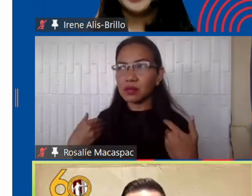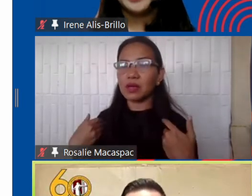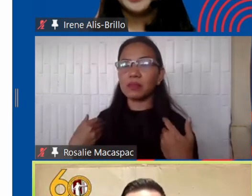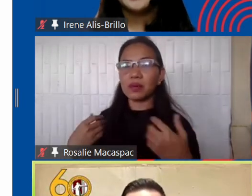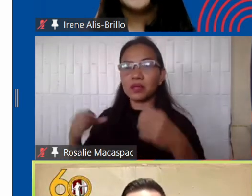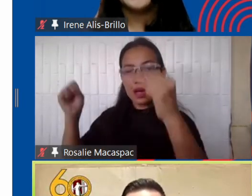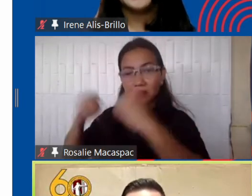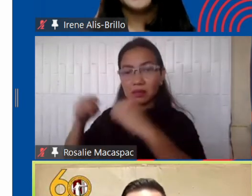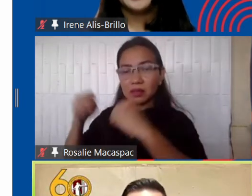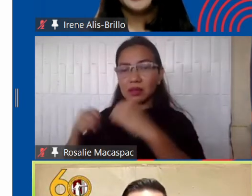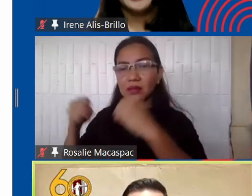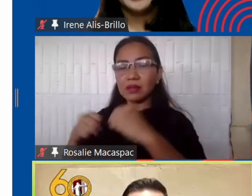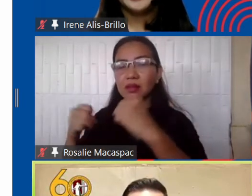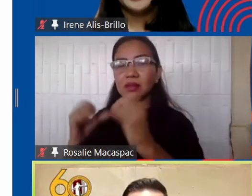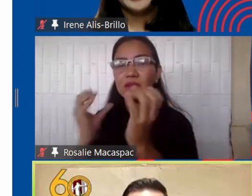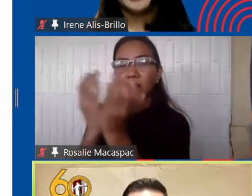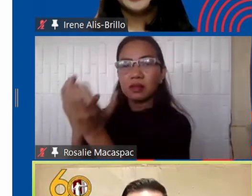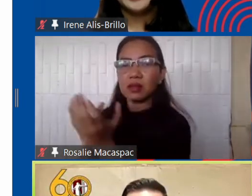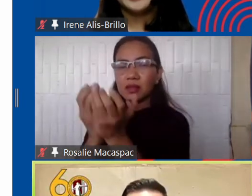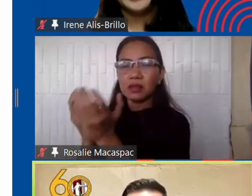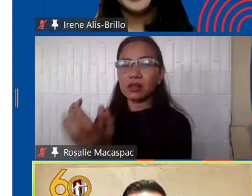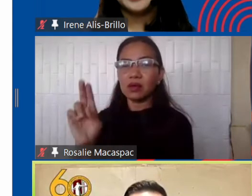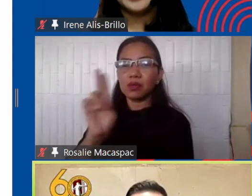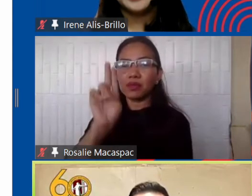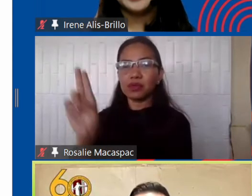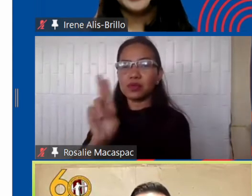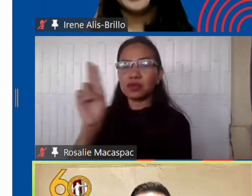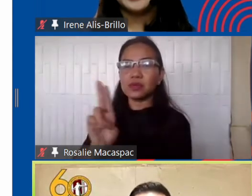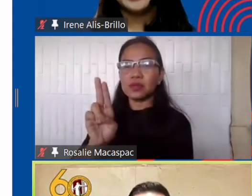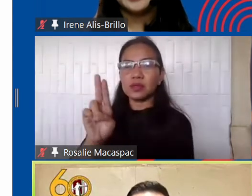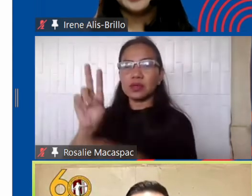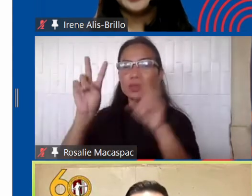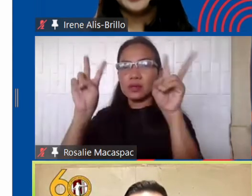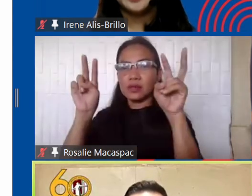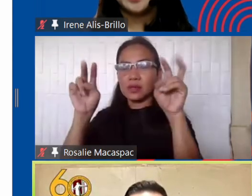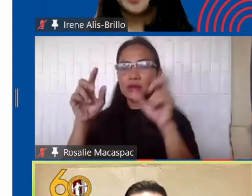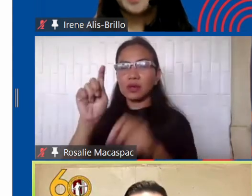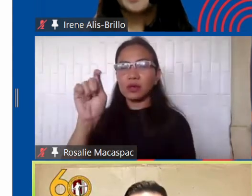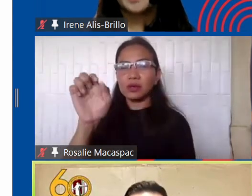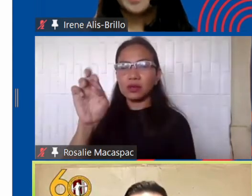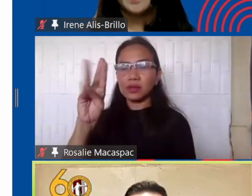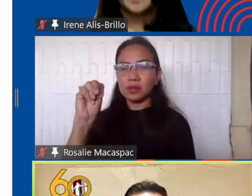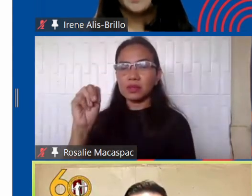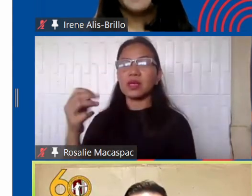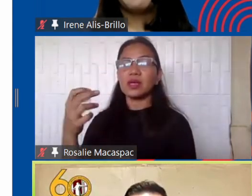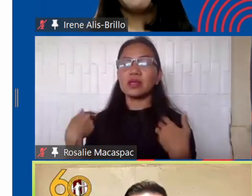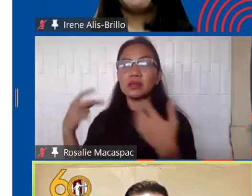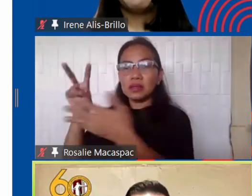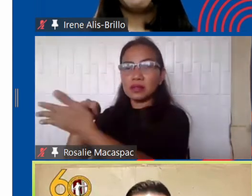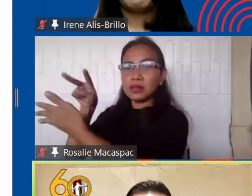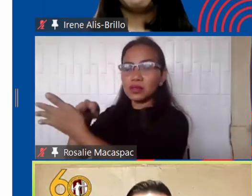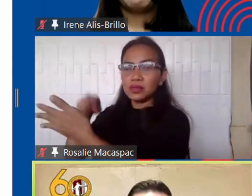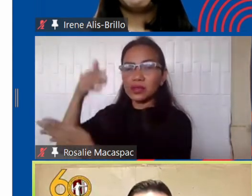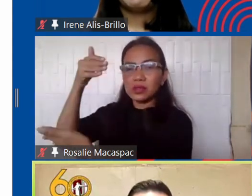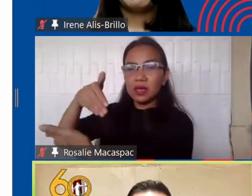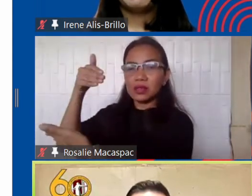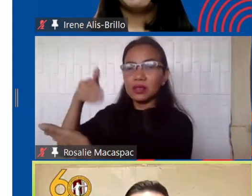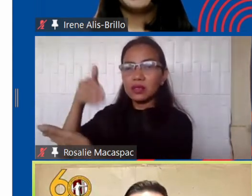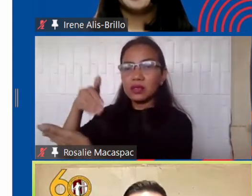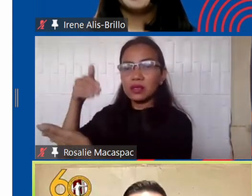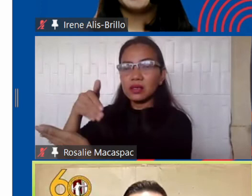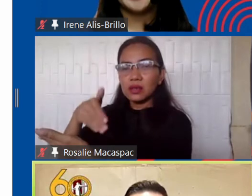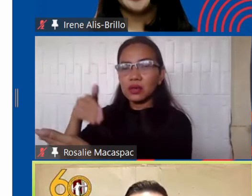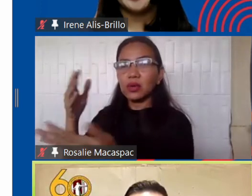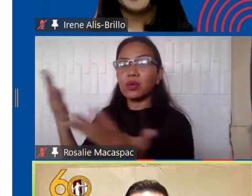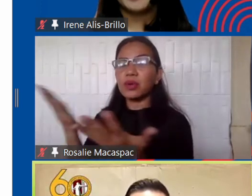on how it's being used, and there are also literature that defines what these terms are.